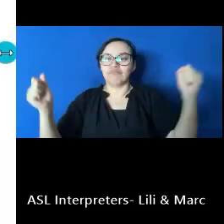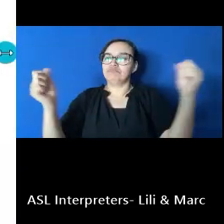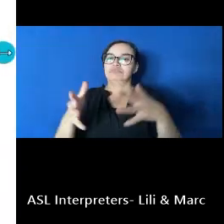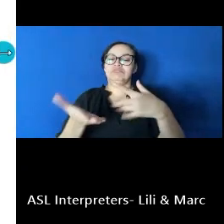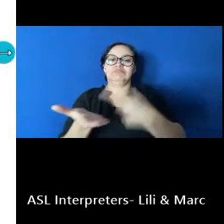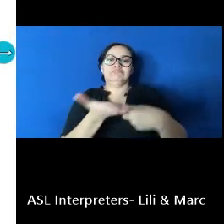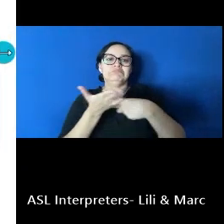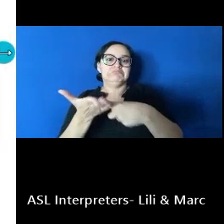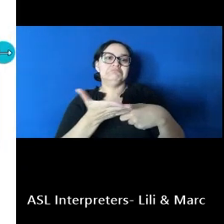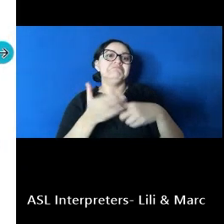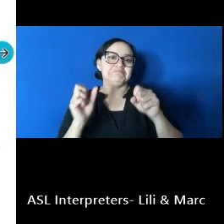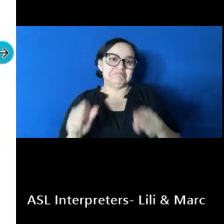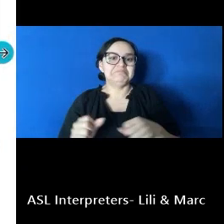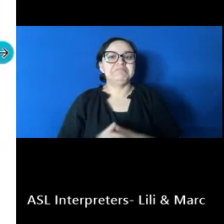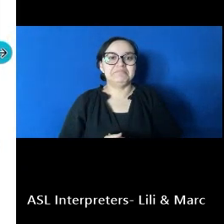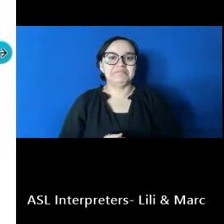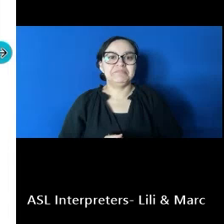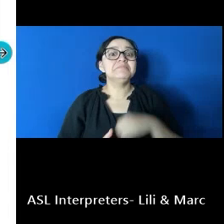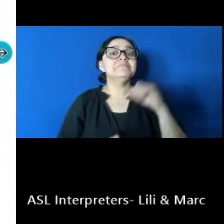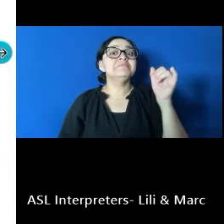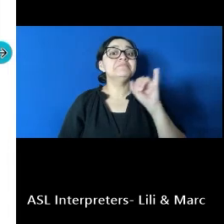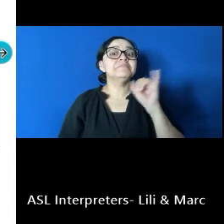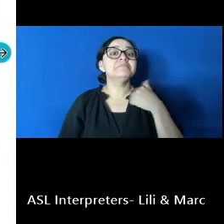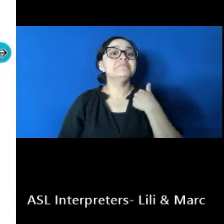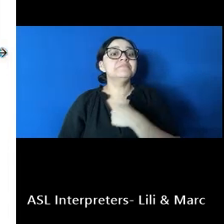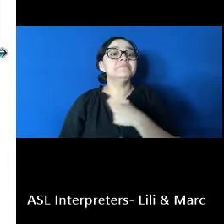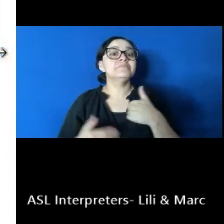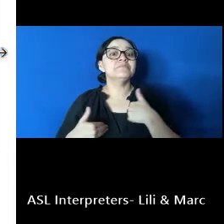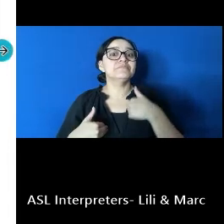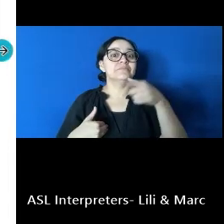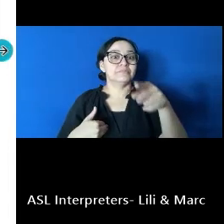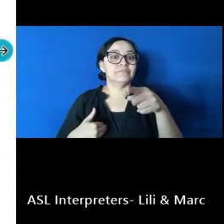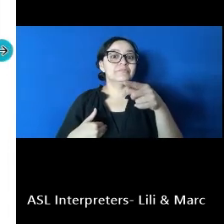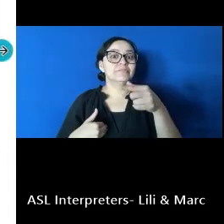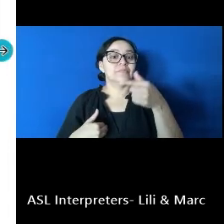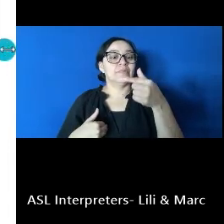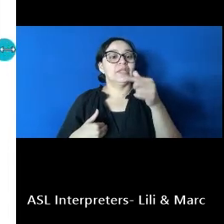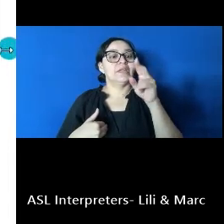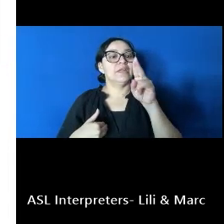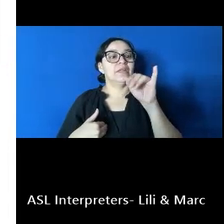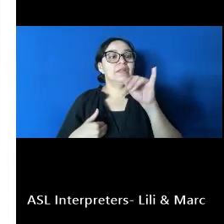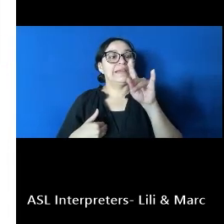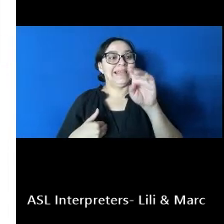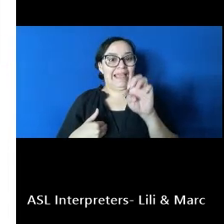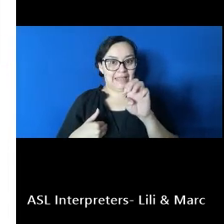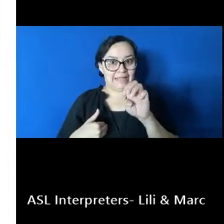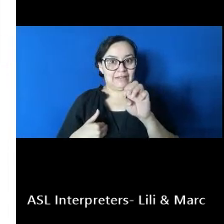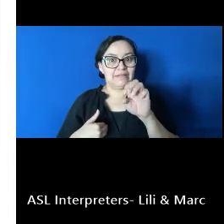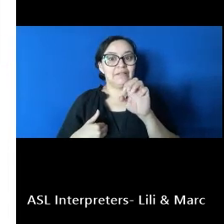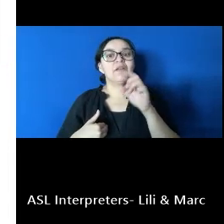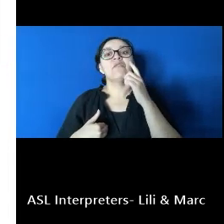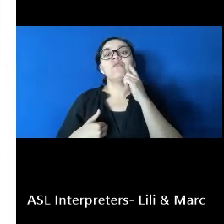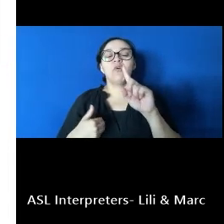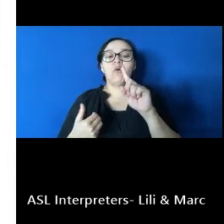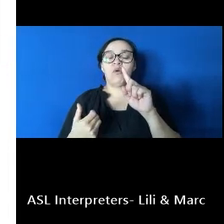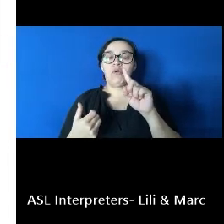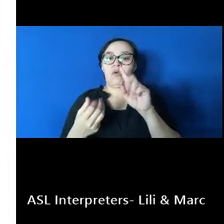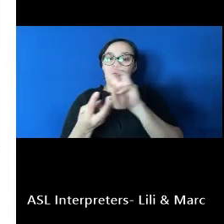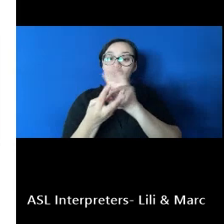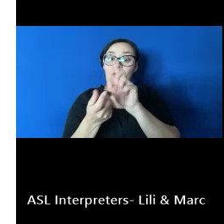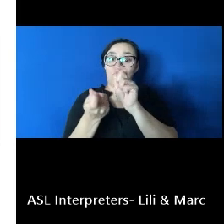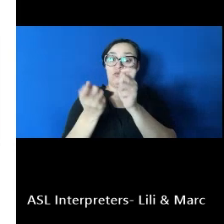on. También tenemos las guías de We adaptación also have climática, the que le adaptation, llamamos the en 5 climate pasos, adaptation están guide disponibles en nuestra in página